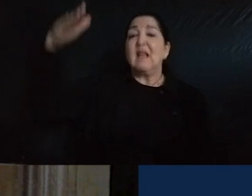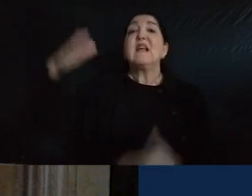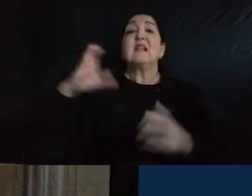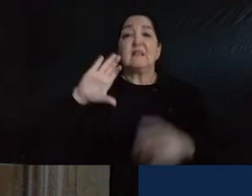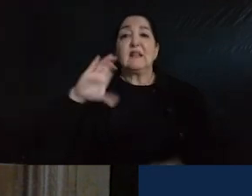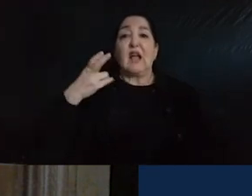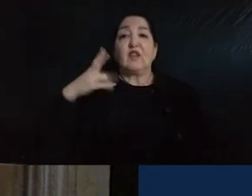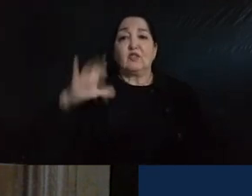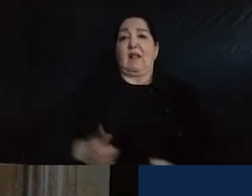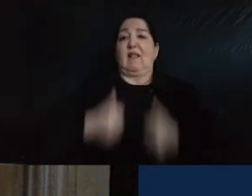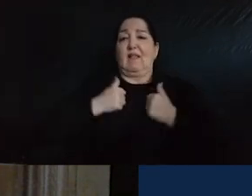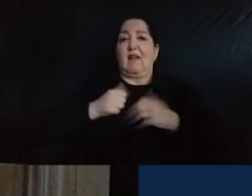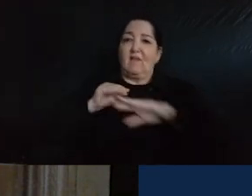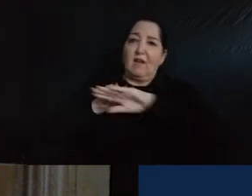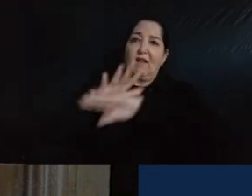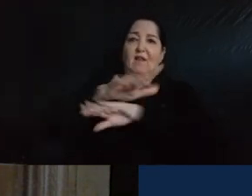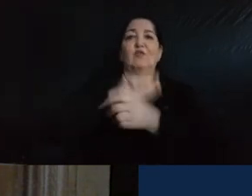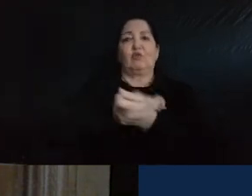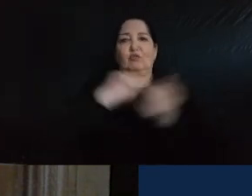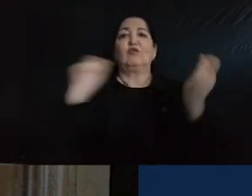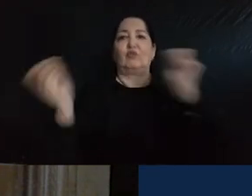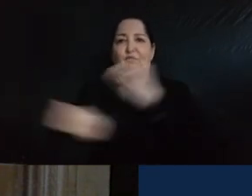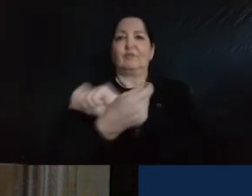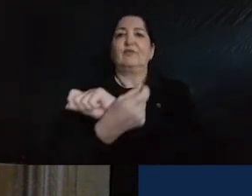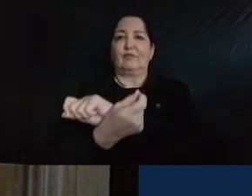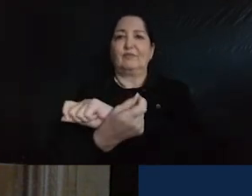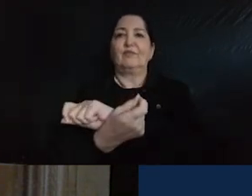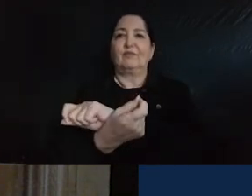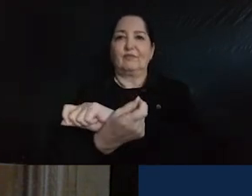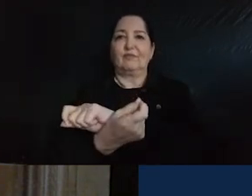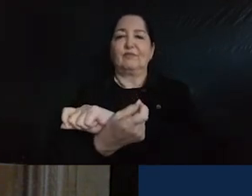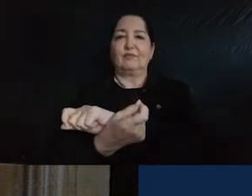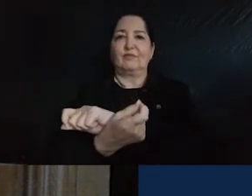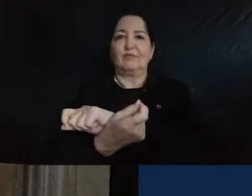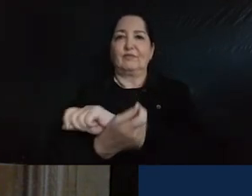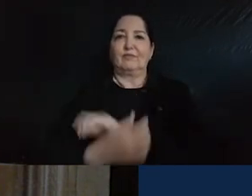lifespan, CHC truly transforms lives.